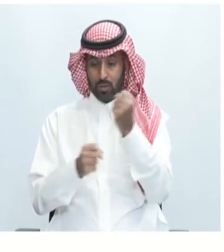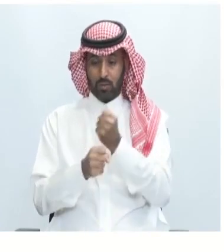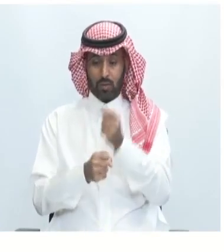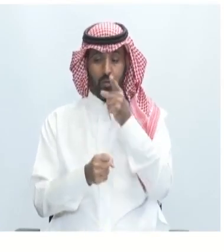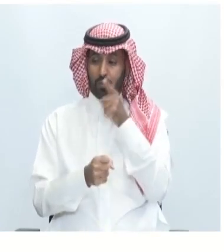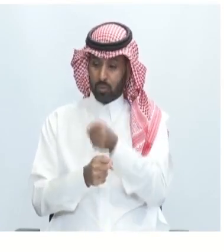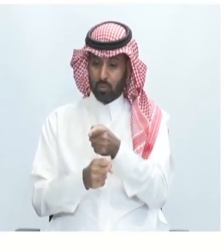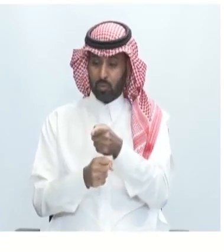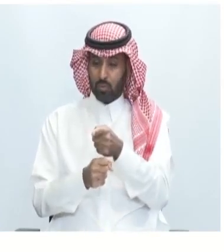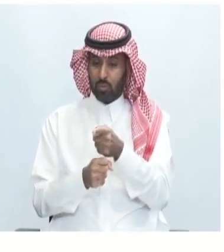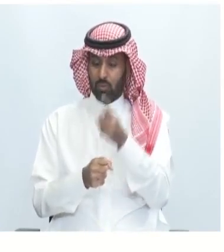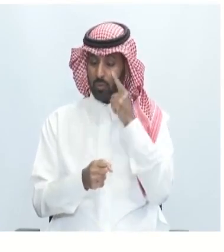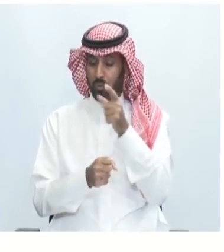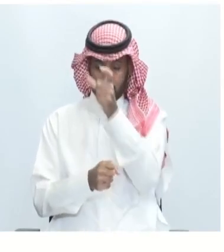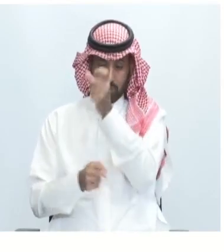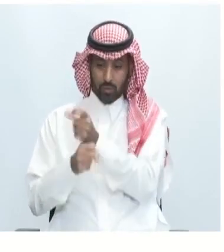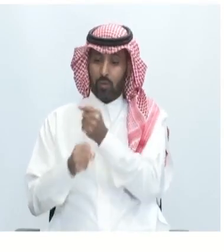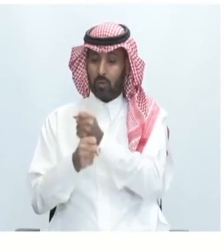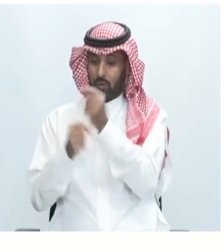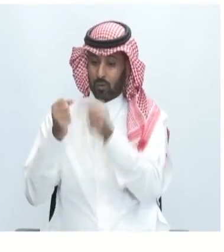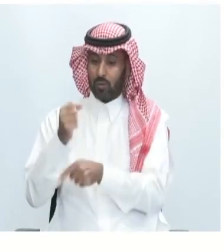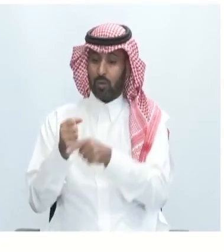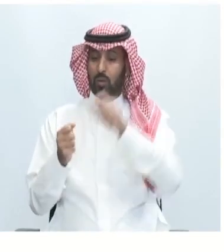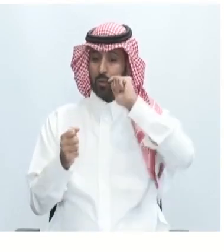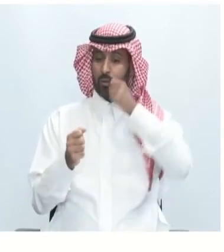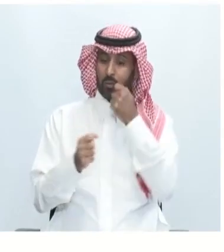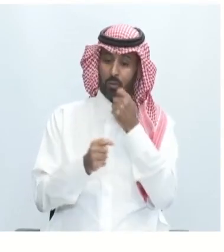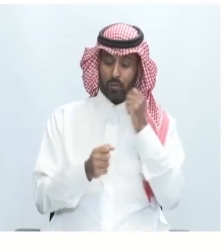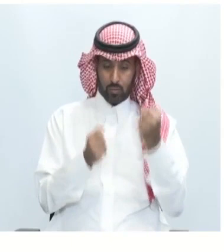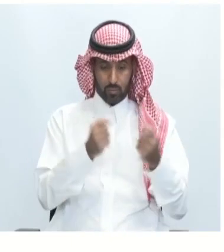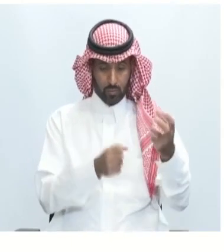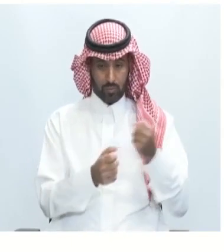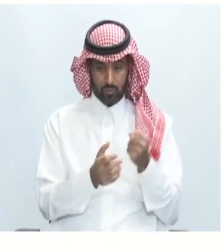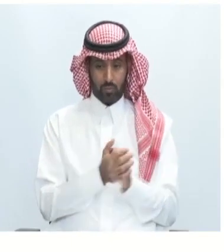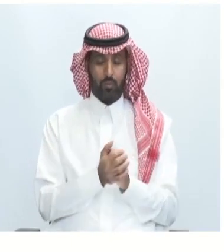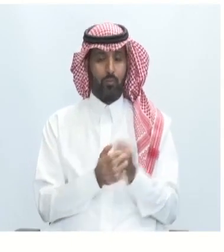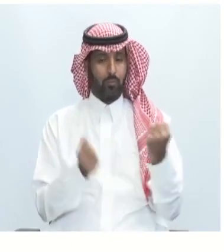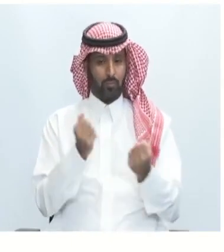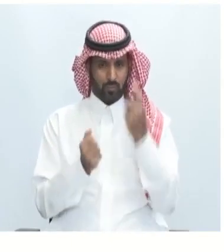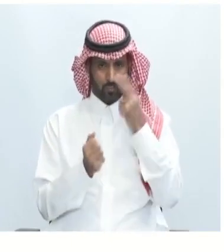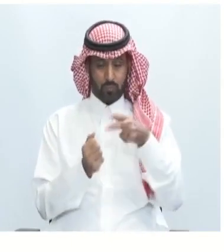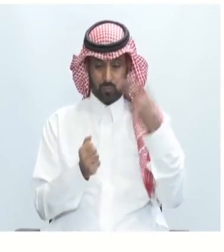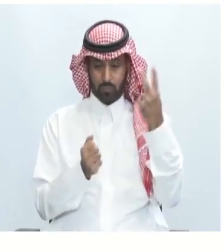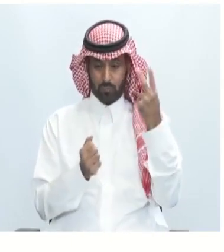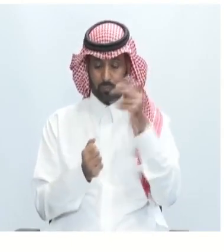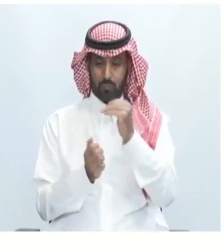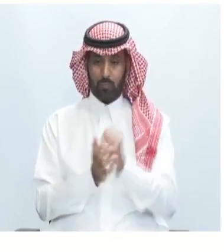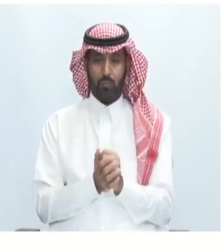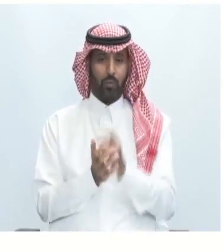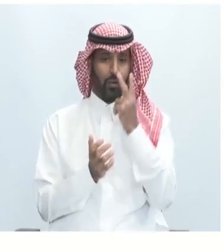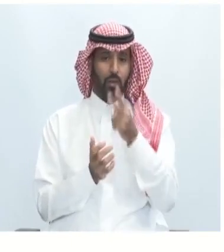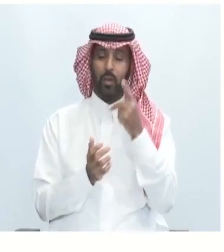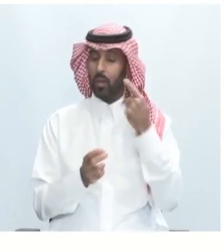They accused, and the object here is the men of stealing the car. And you notice that the second sentence here,